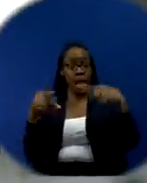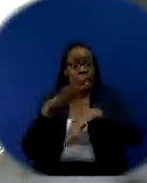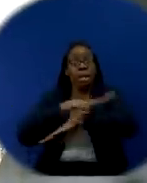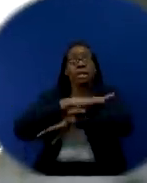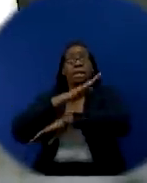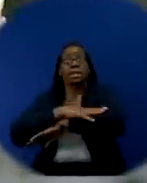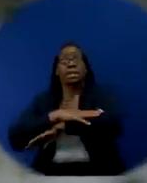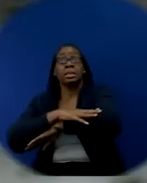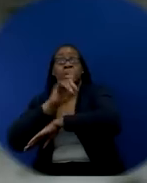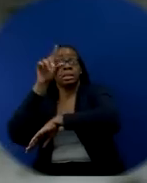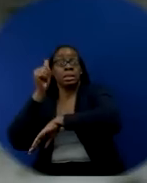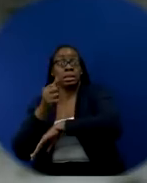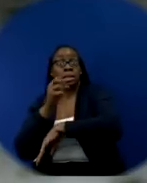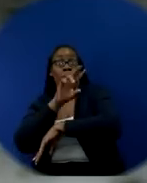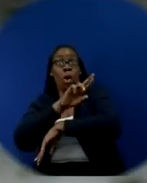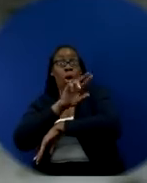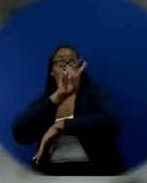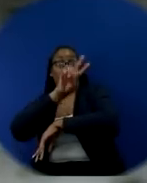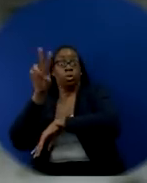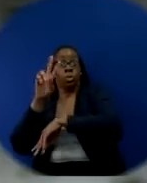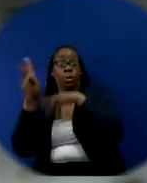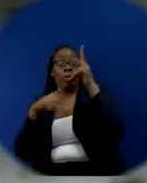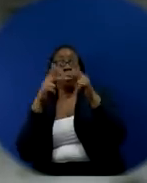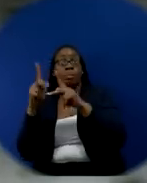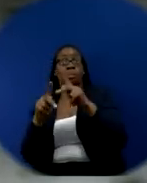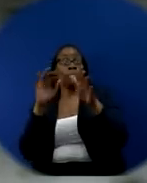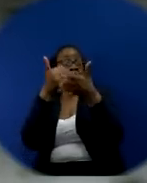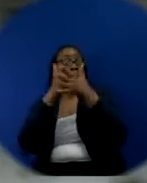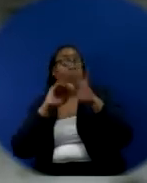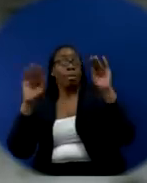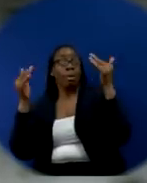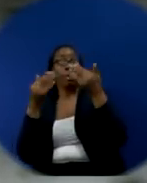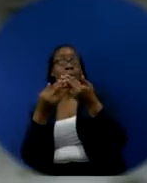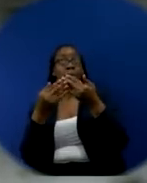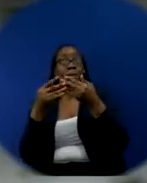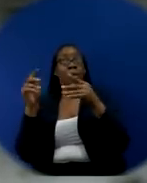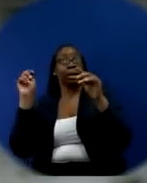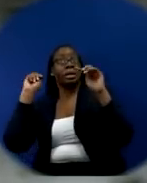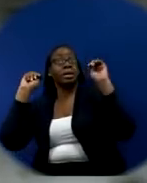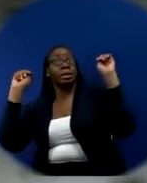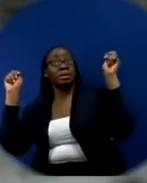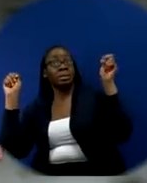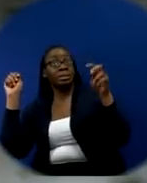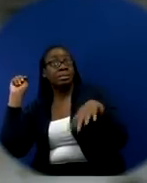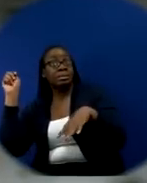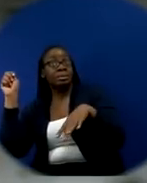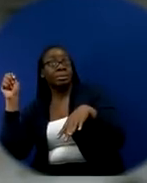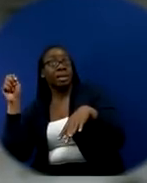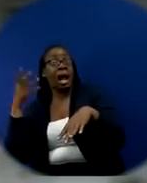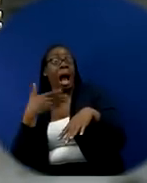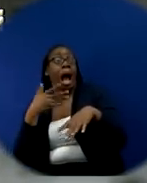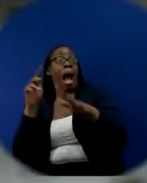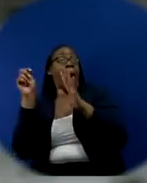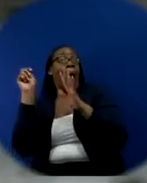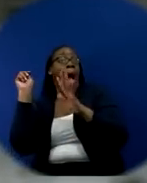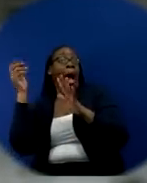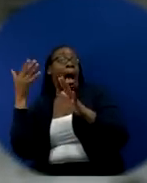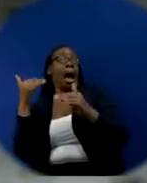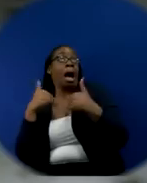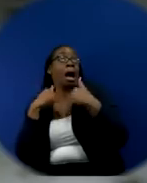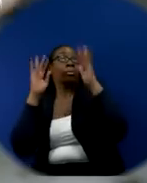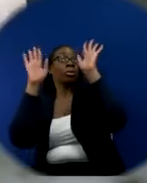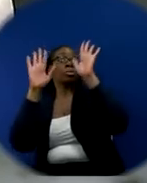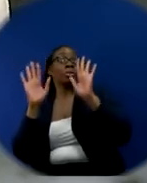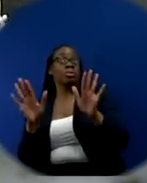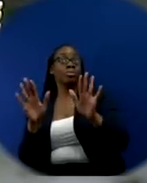12 people who will help me close this message and begin to testify. Marcus D. Cosby, I'm so grateful that I don't have to have all the